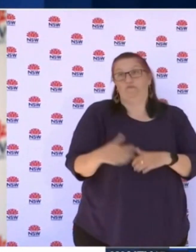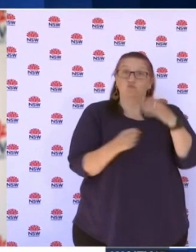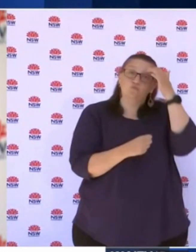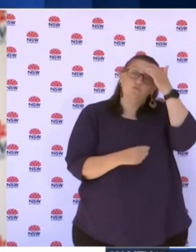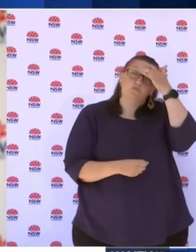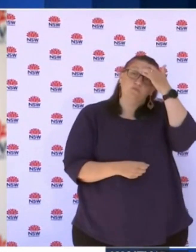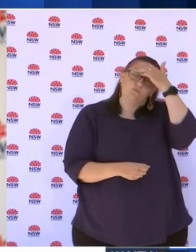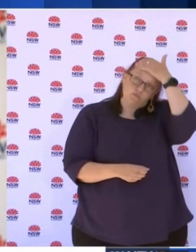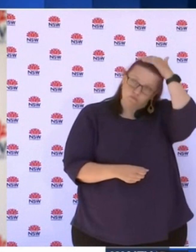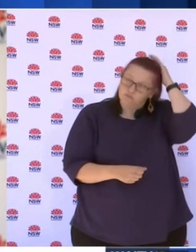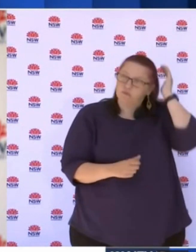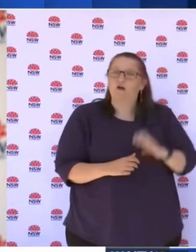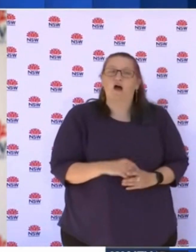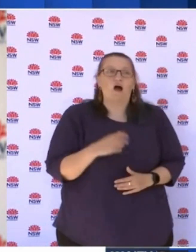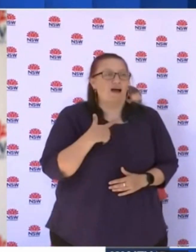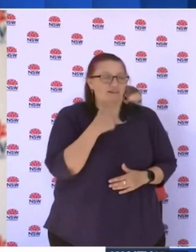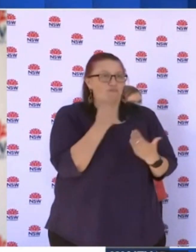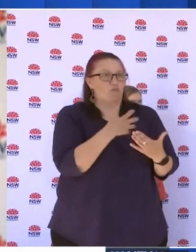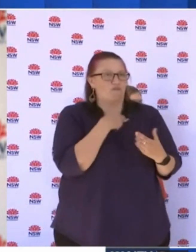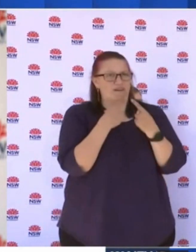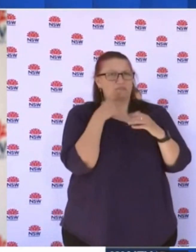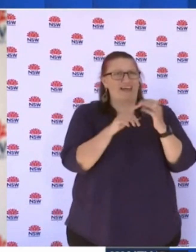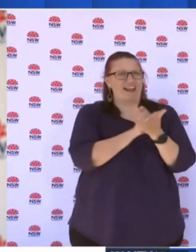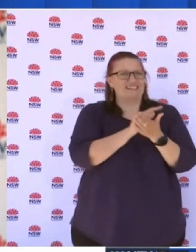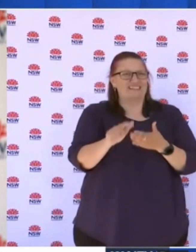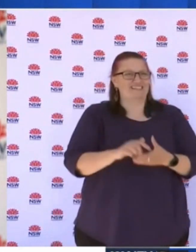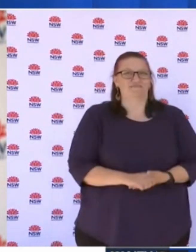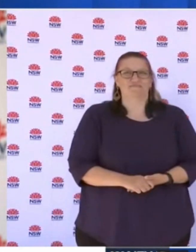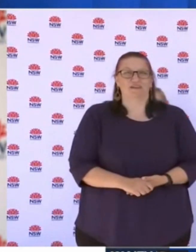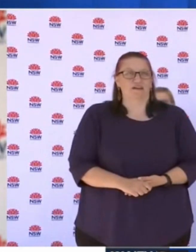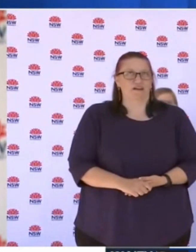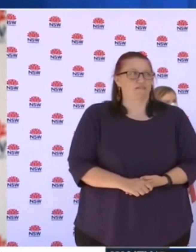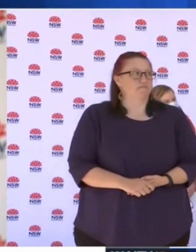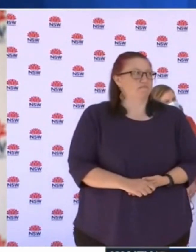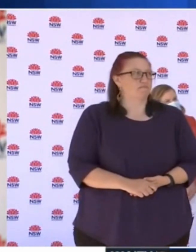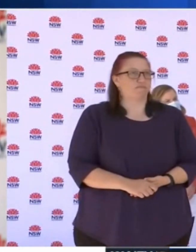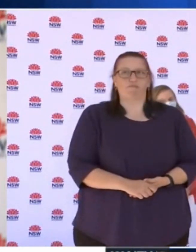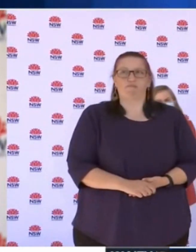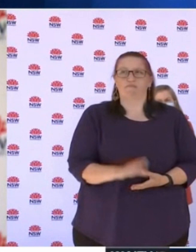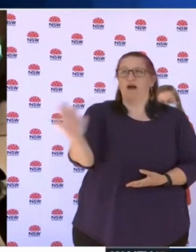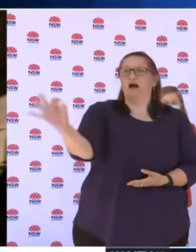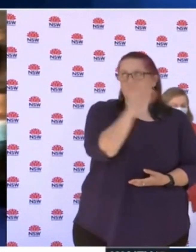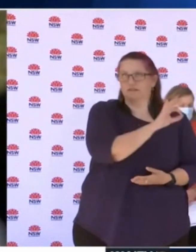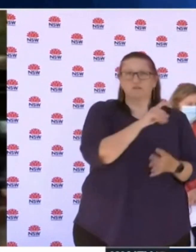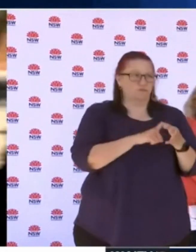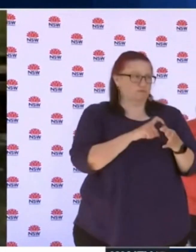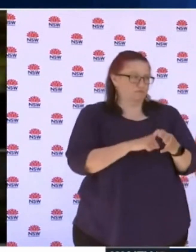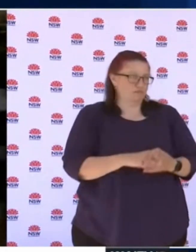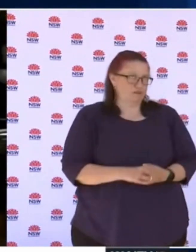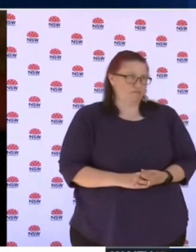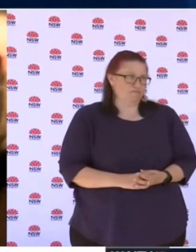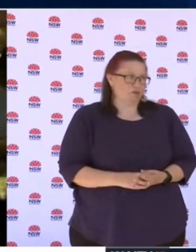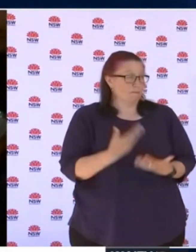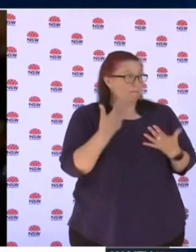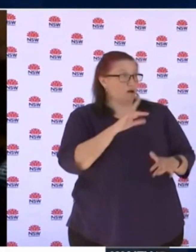point in time, and I can have some more information on that a little later. Premier? Sorry, Dr. Chant, have you updated the AHPPC